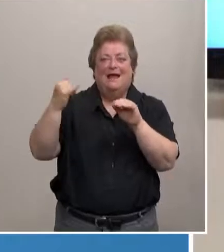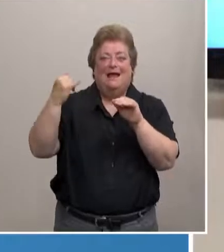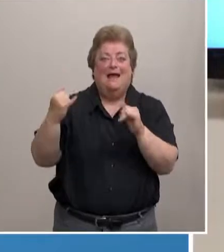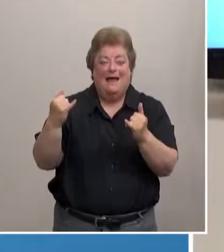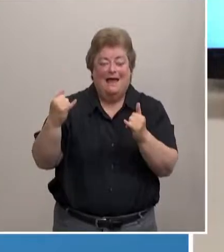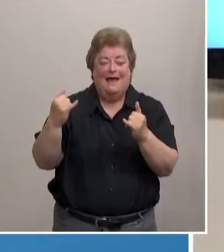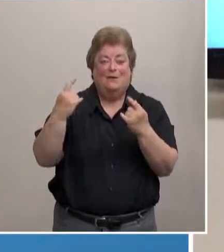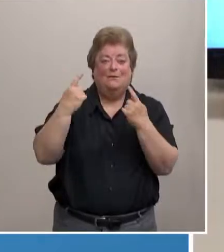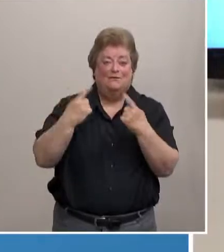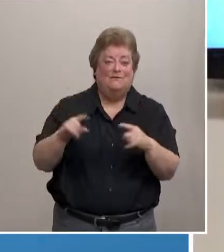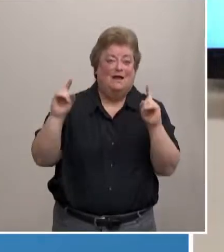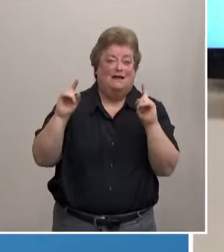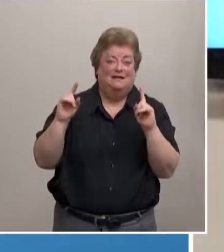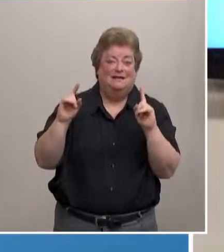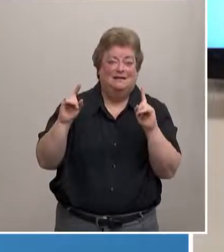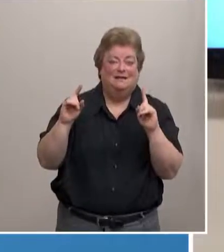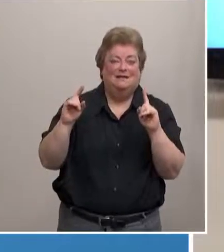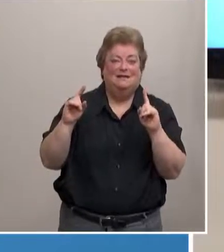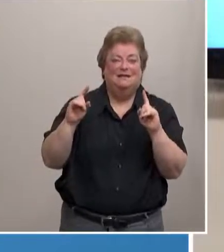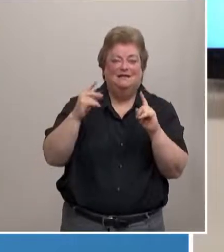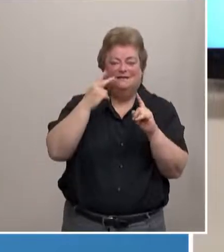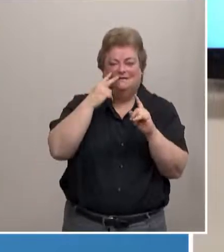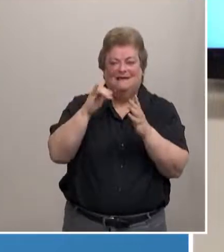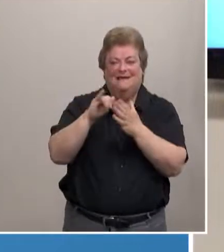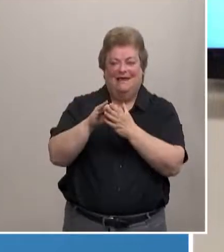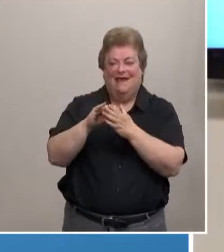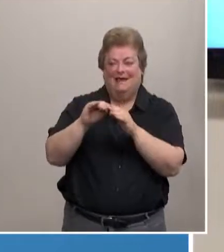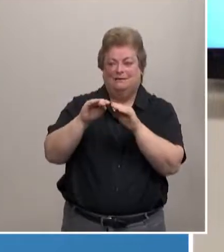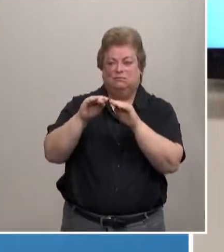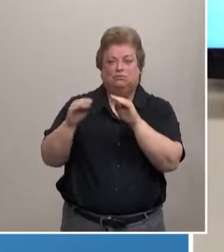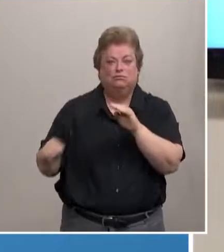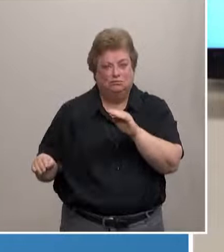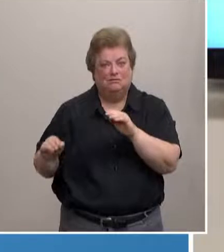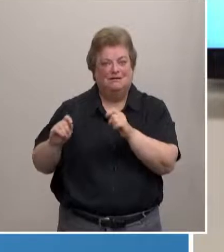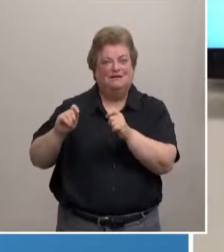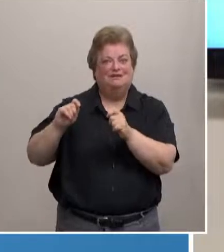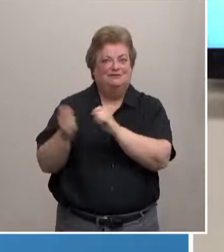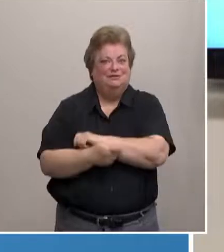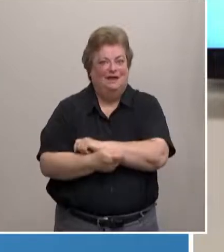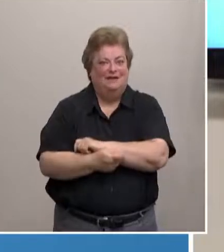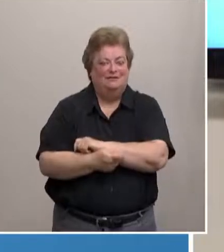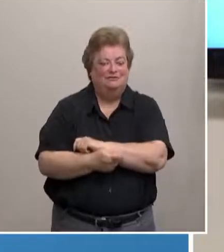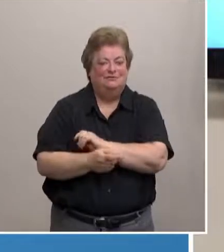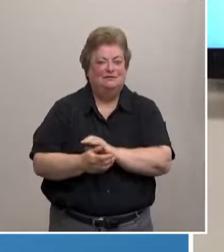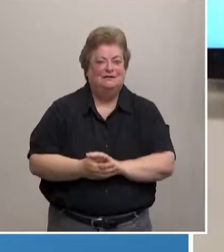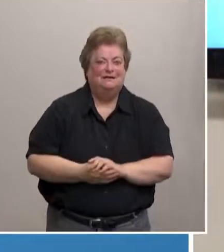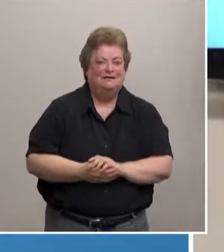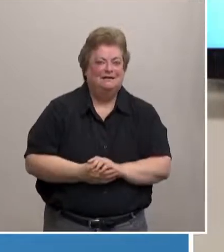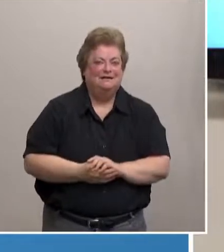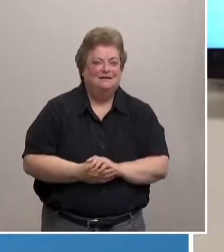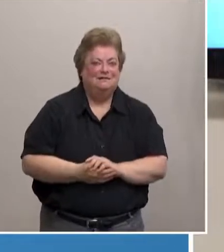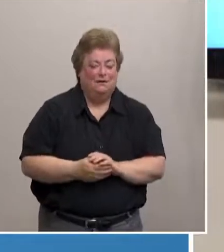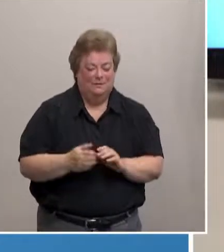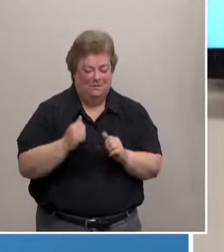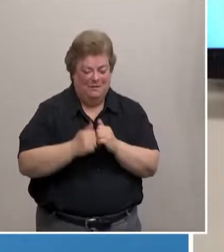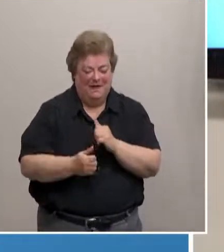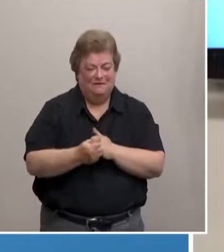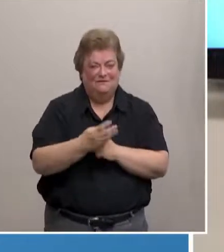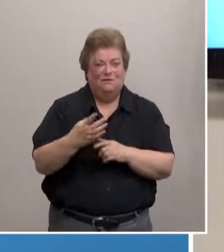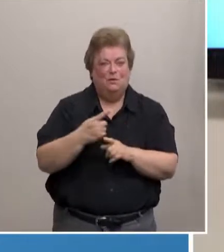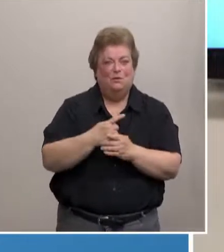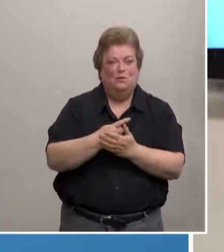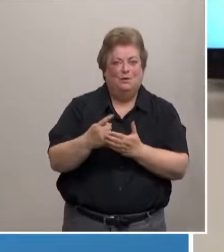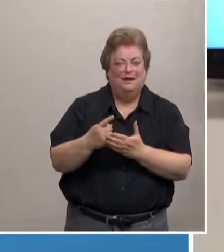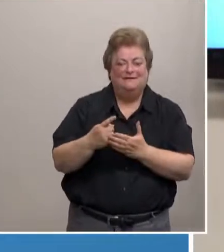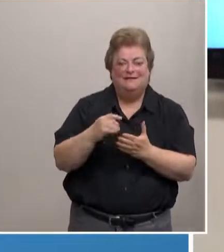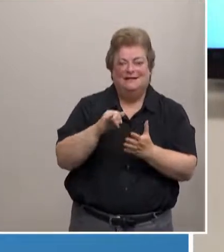finally, you can see the great turnaround that we've been seeing. And actually, for the last few weeks, this